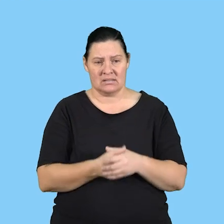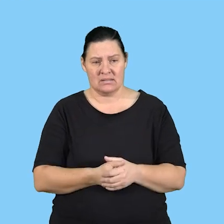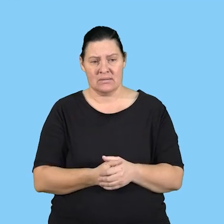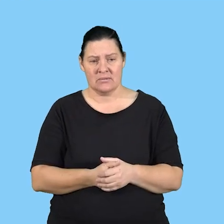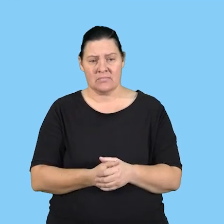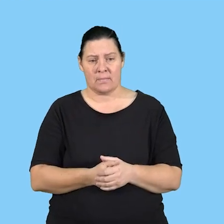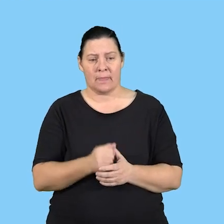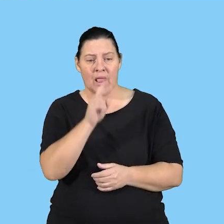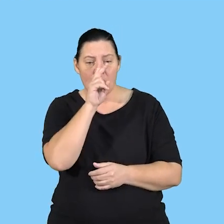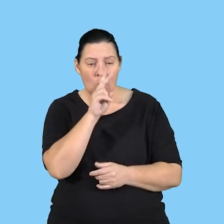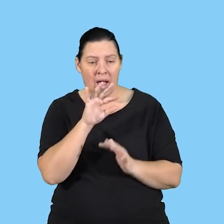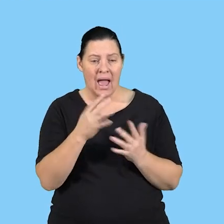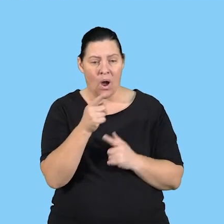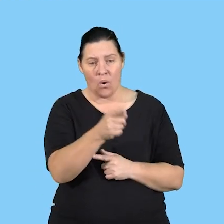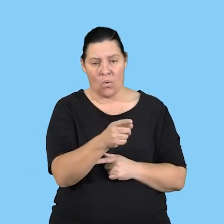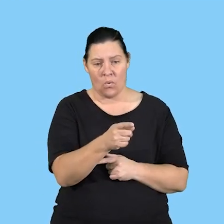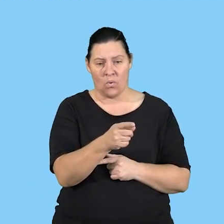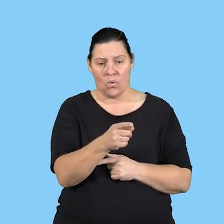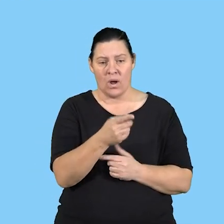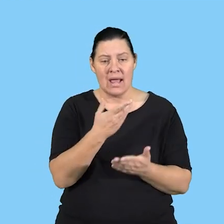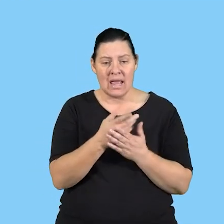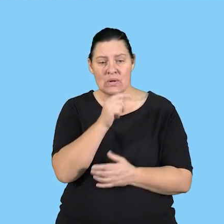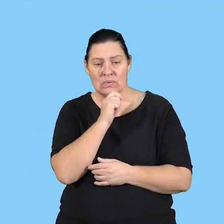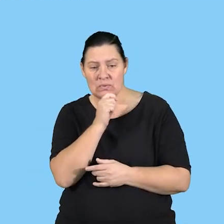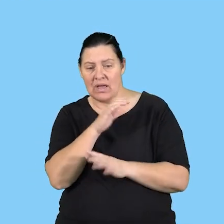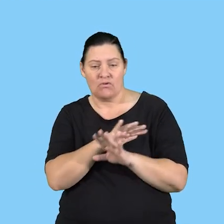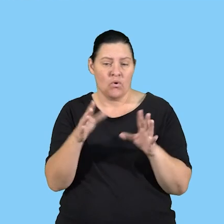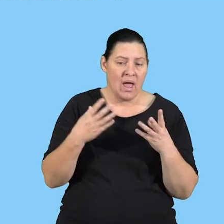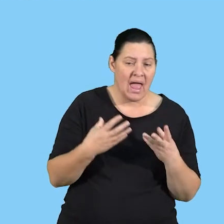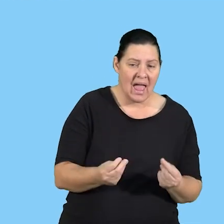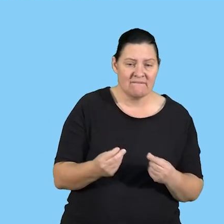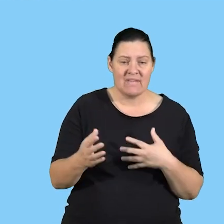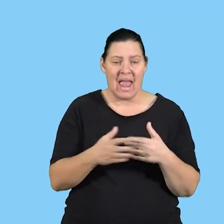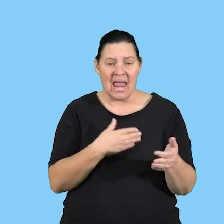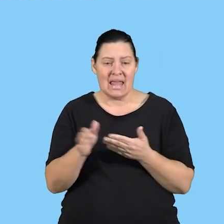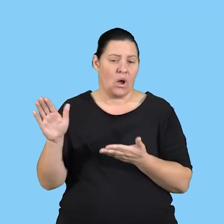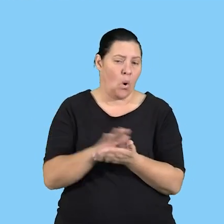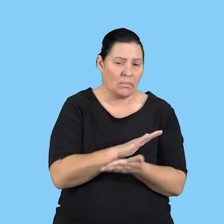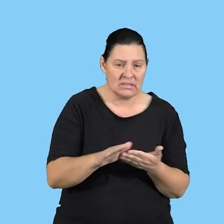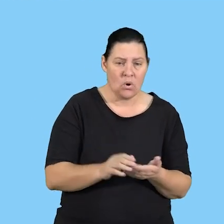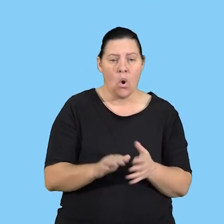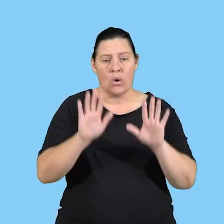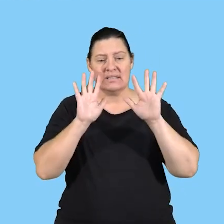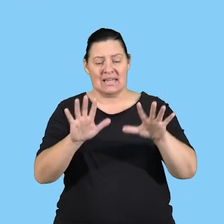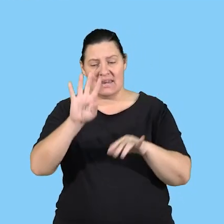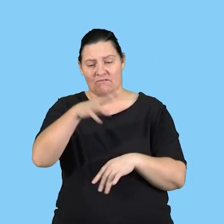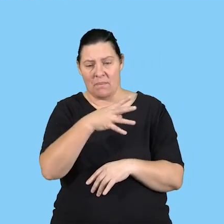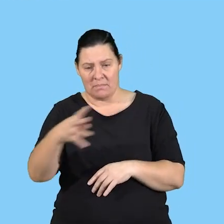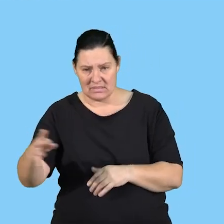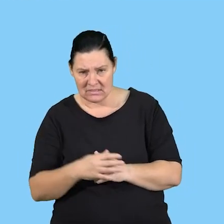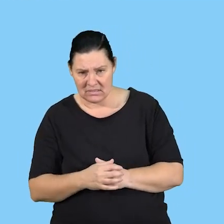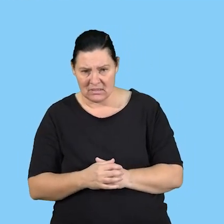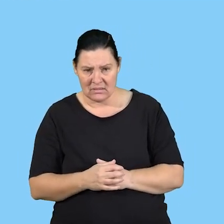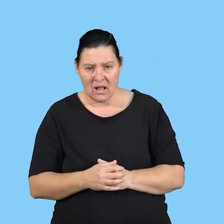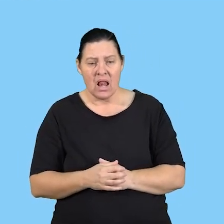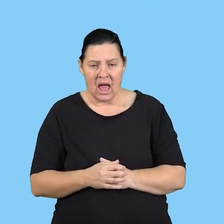okay? But look at what you can use as well if you don't have any photocopy in 10 frames. Collect the bottle